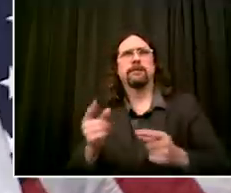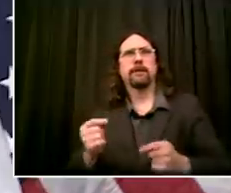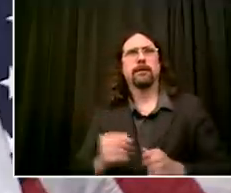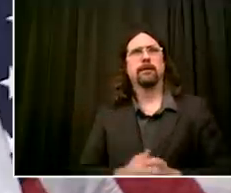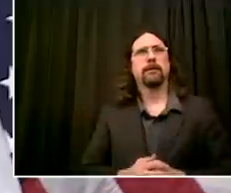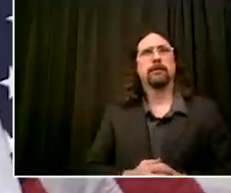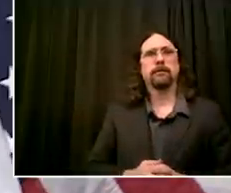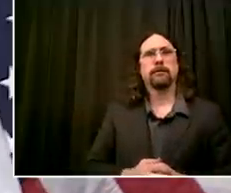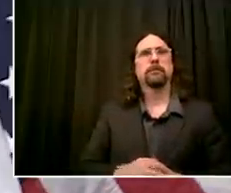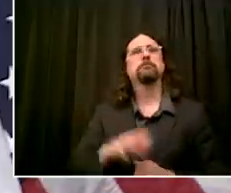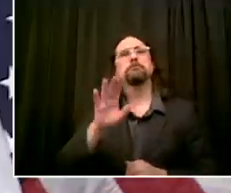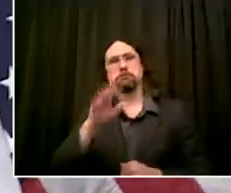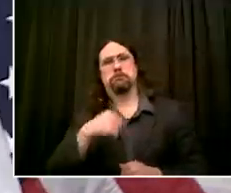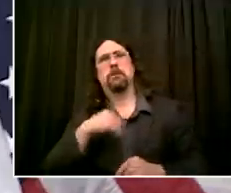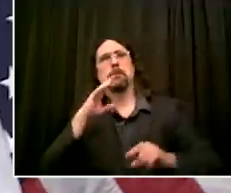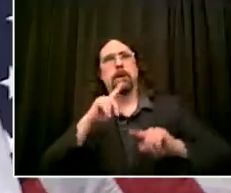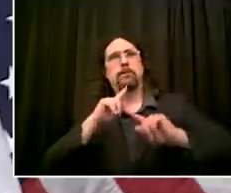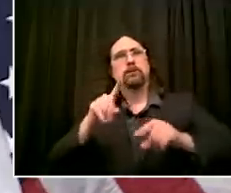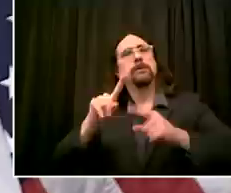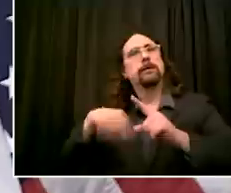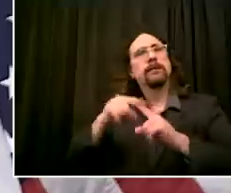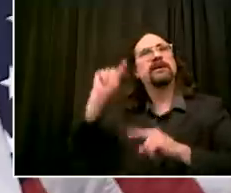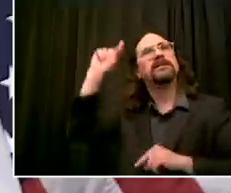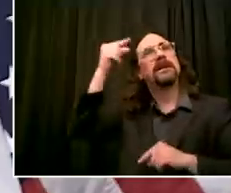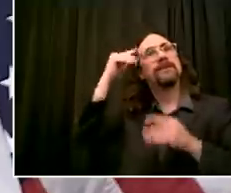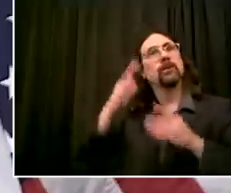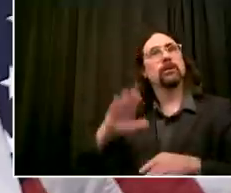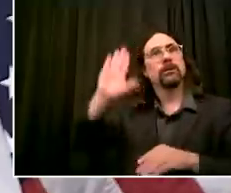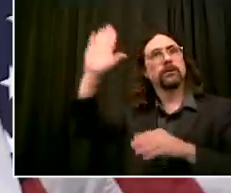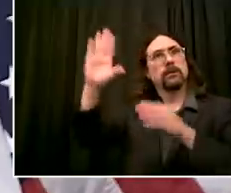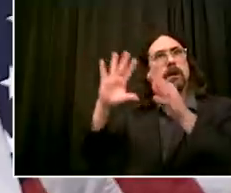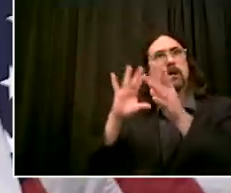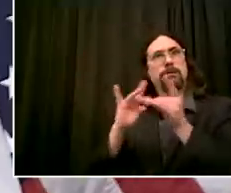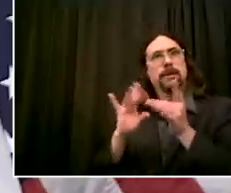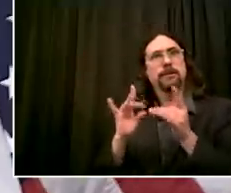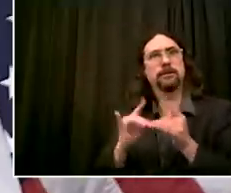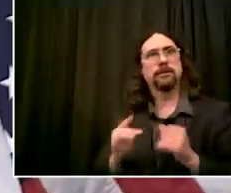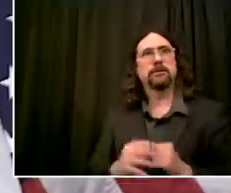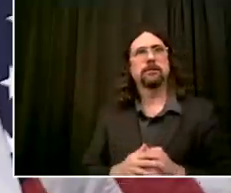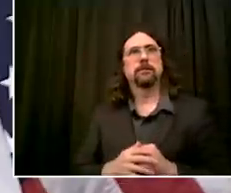all I'll have to say. I want us to move forward. I want all of us to move forward. We got a lot of work to do.